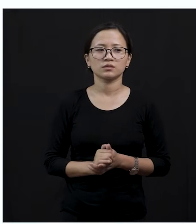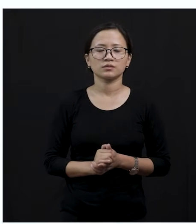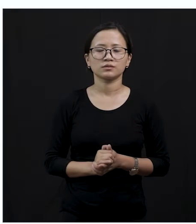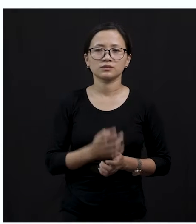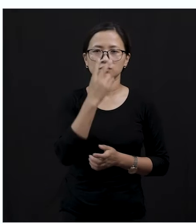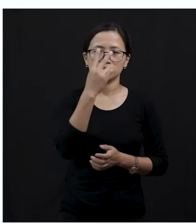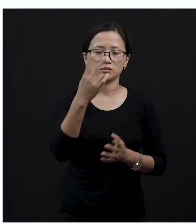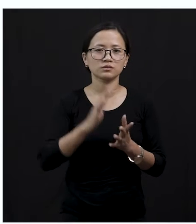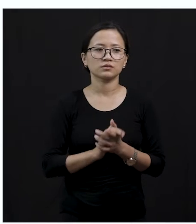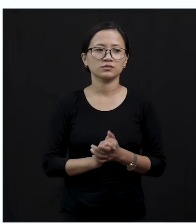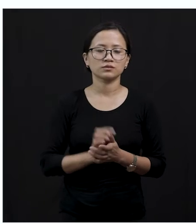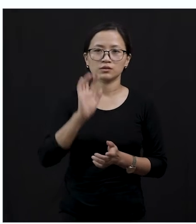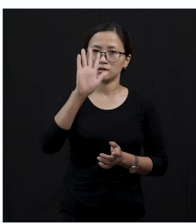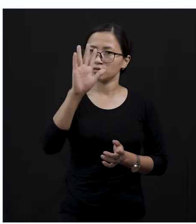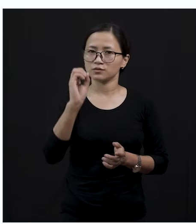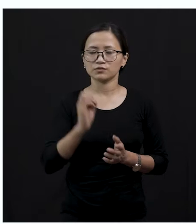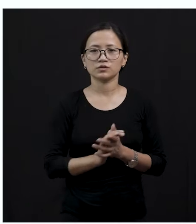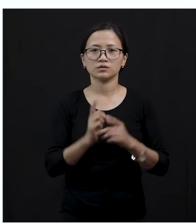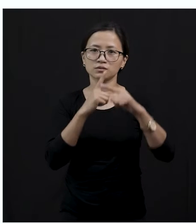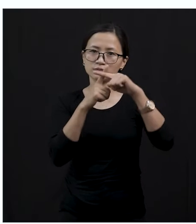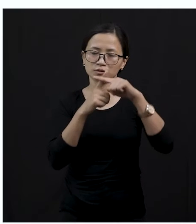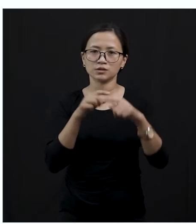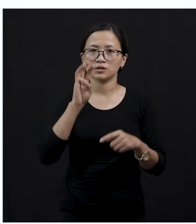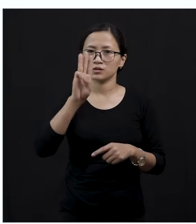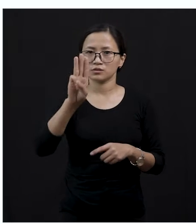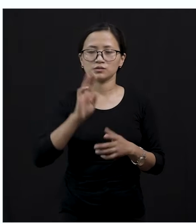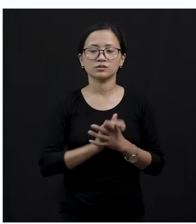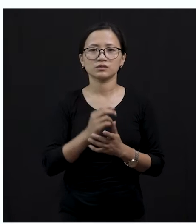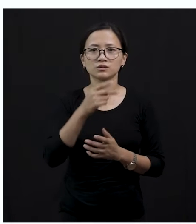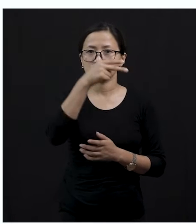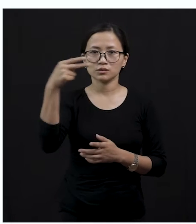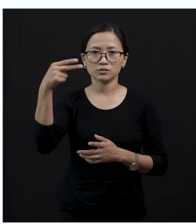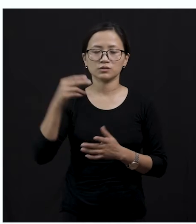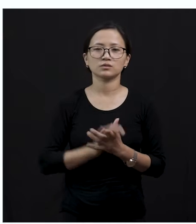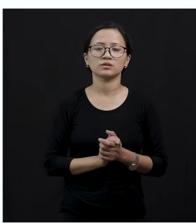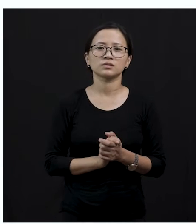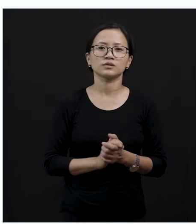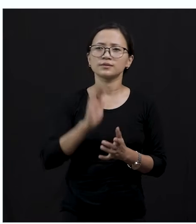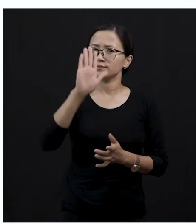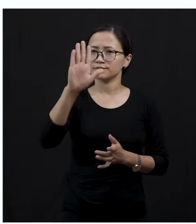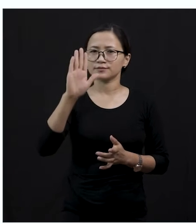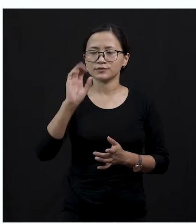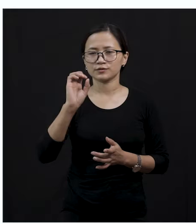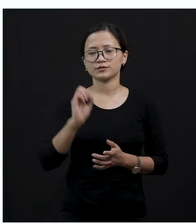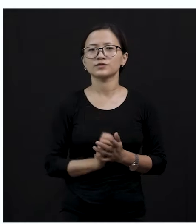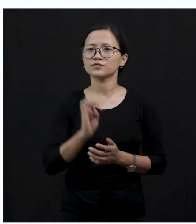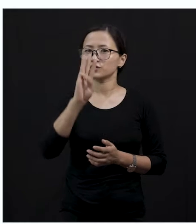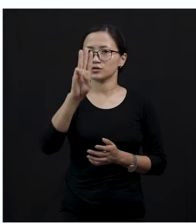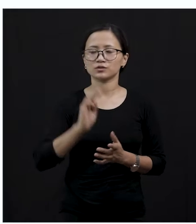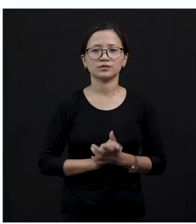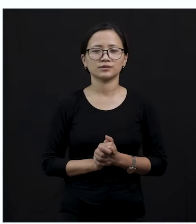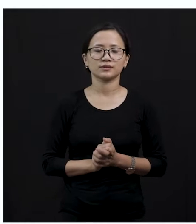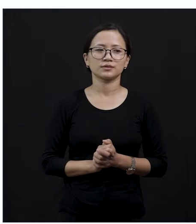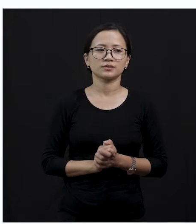Here we can see that 50 plus 3 is equal to 53. That